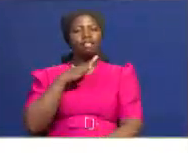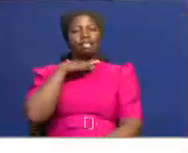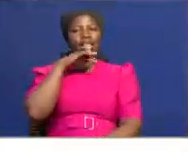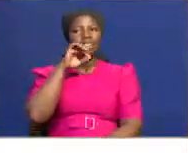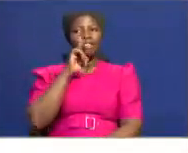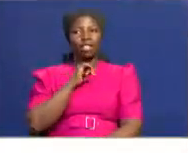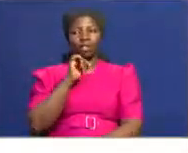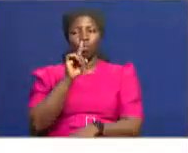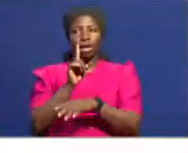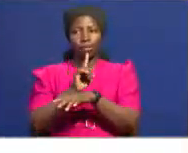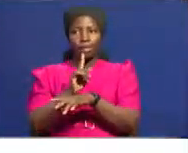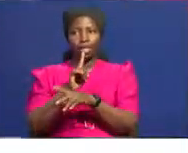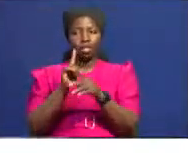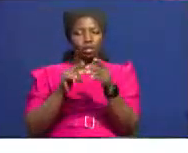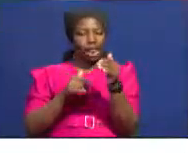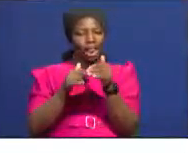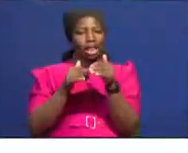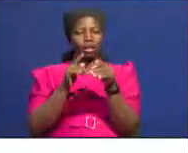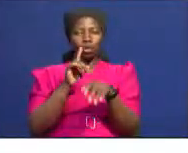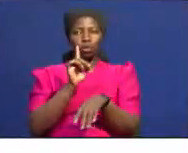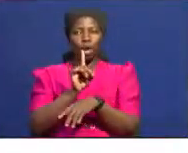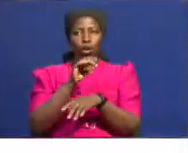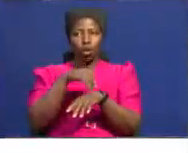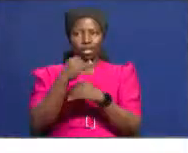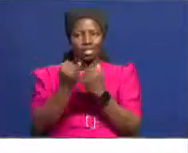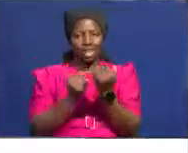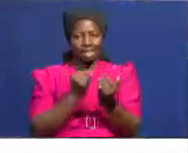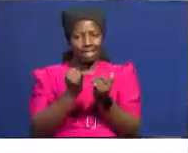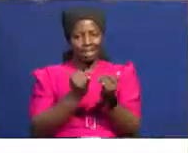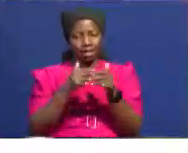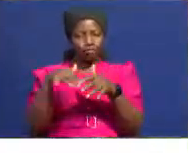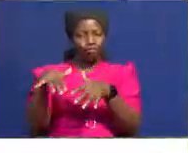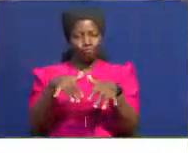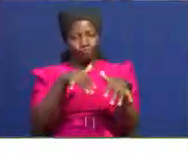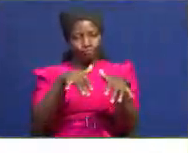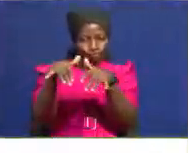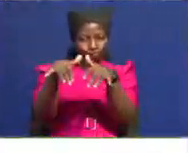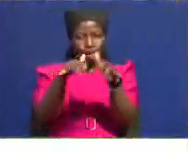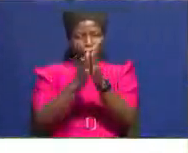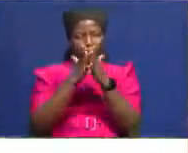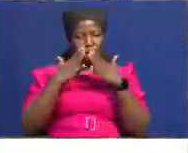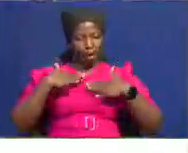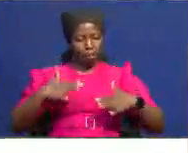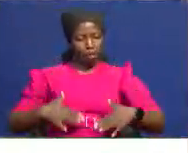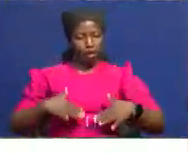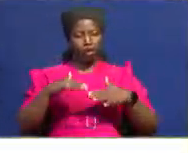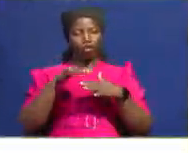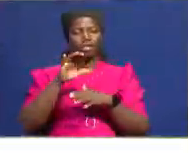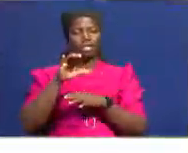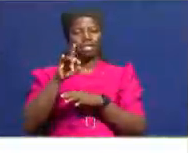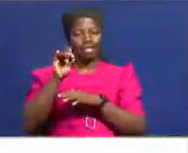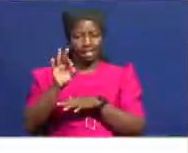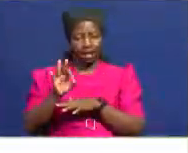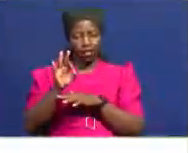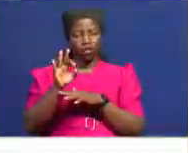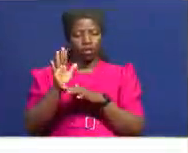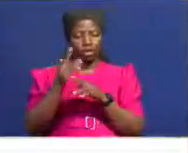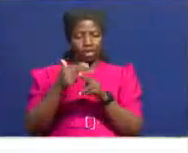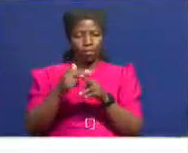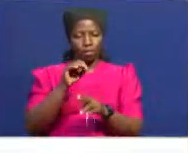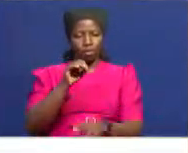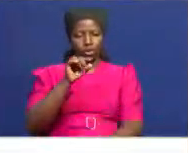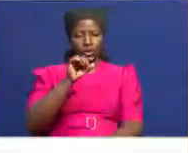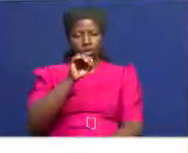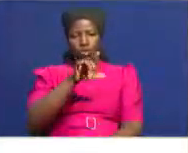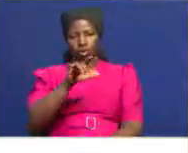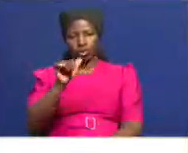Minutes to 1 p.m. on Saturday, the procession carrying the body of the fallen Kenyan military boss, General Francis Ogola, leaves